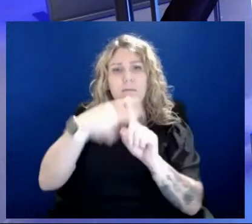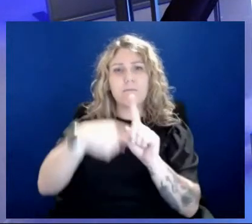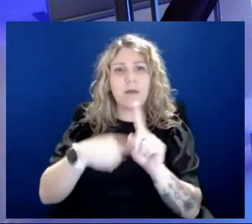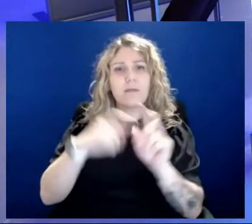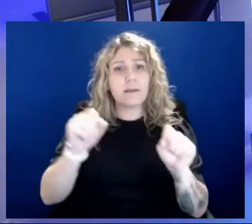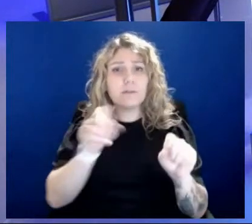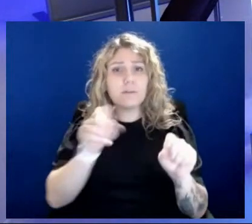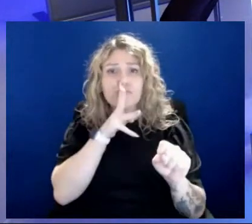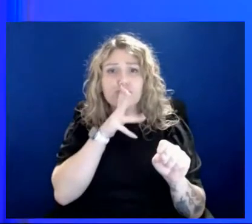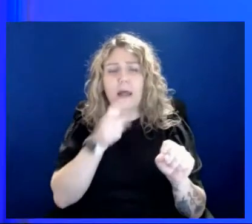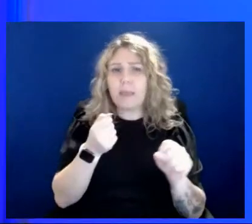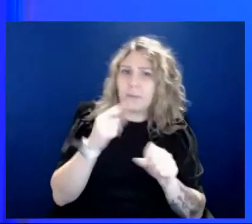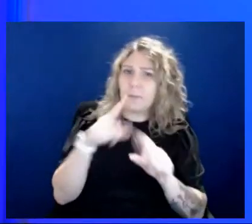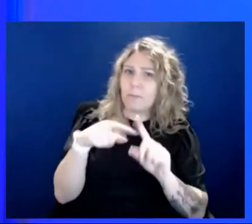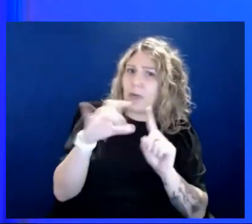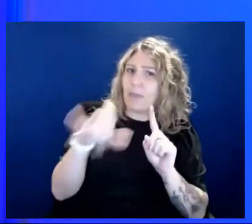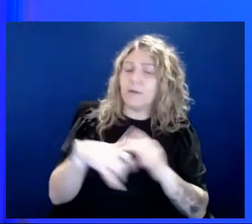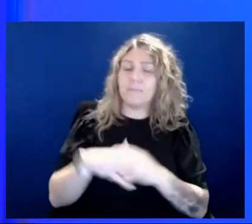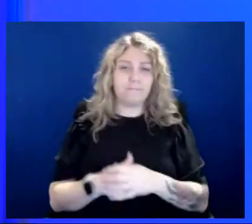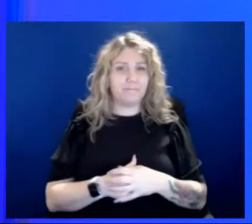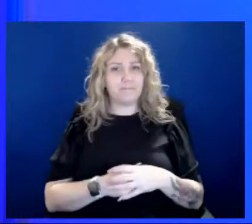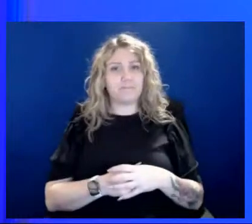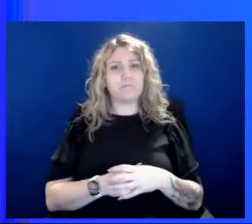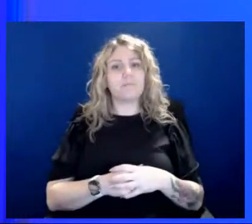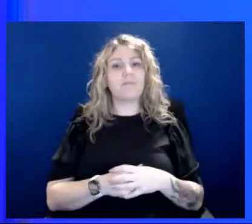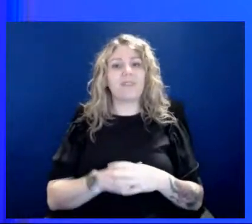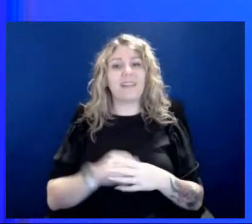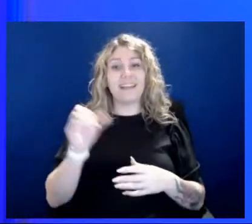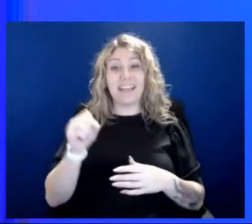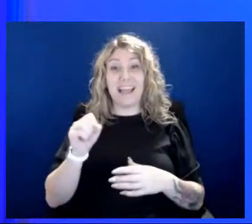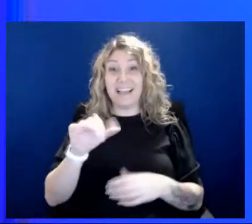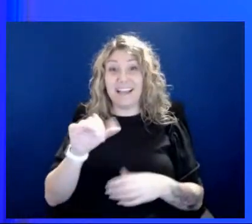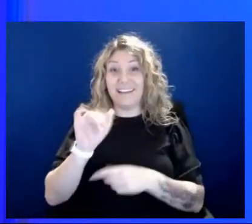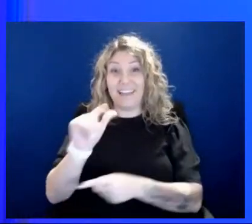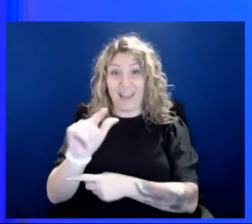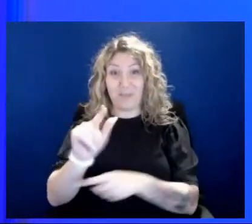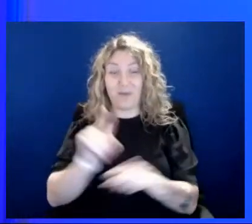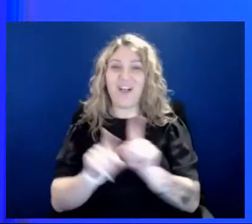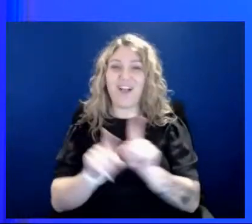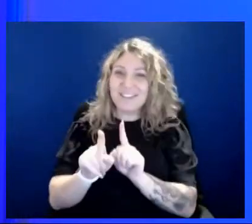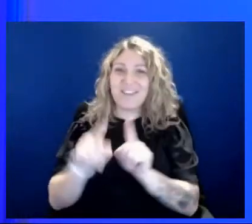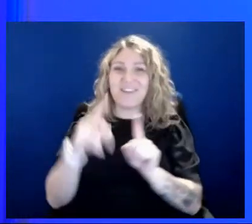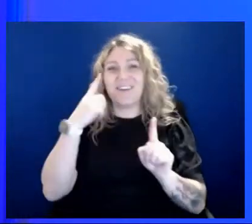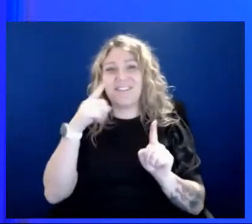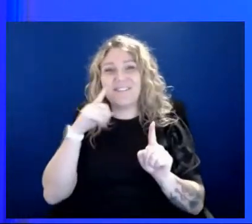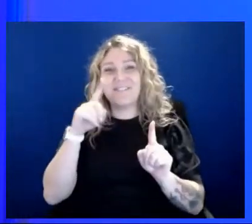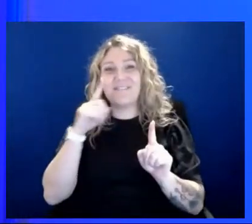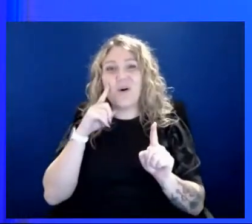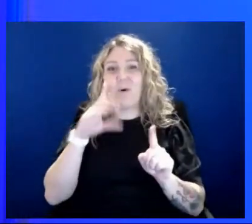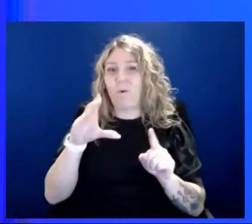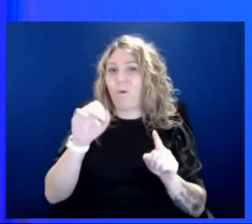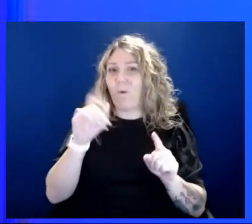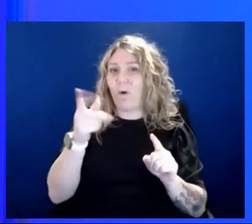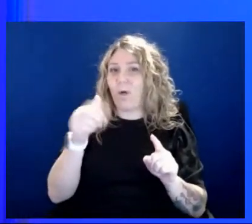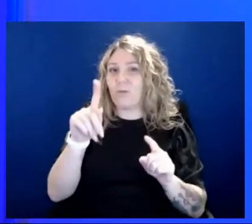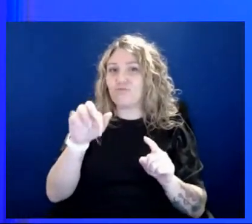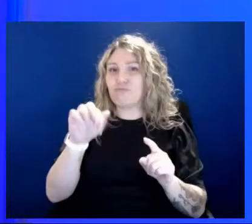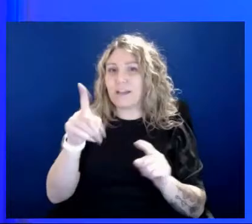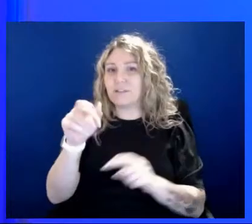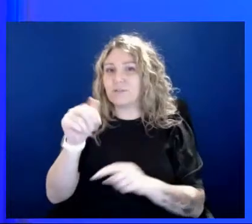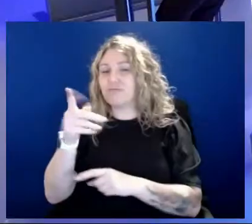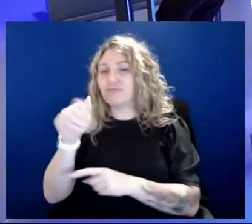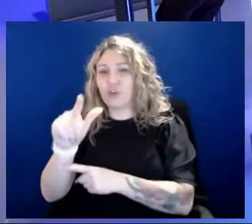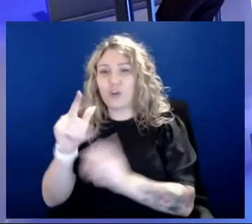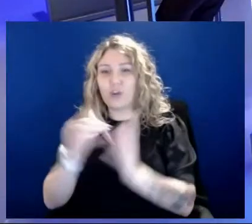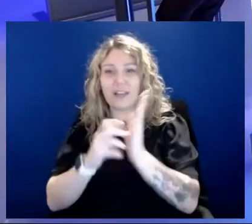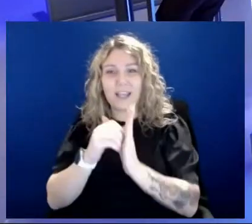that. So April is also, in addition to being colorectal cancer. What's the awareness?